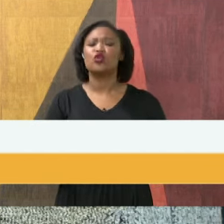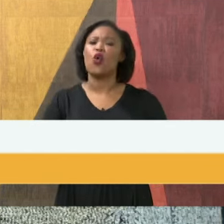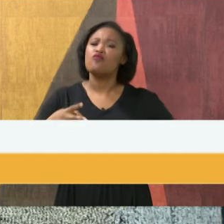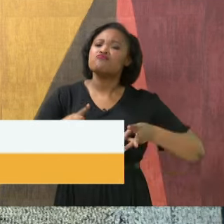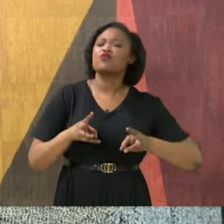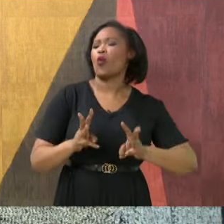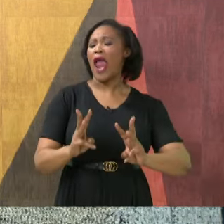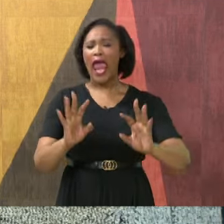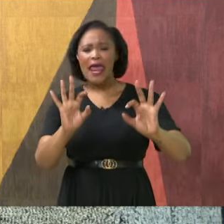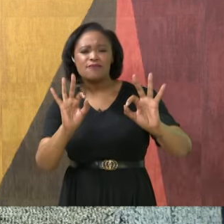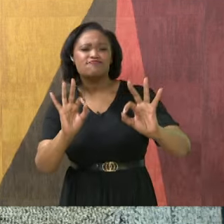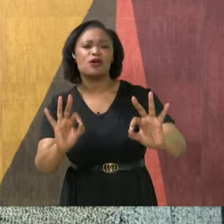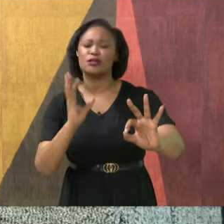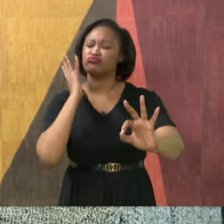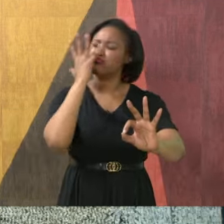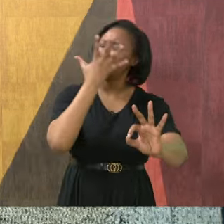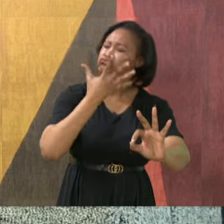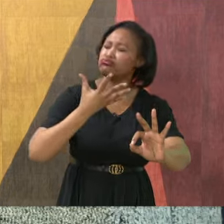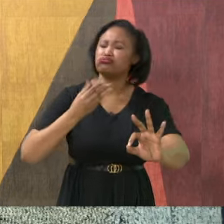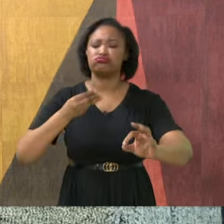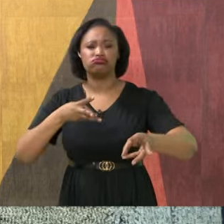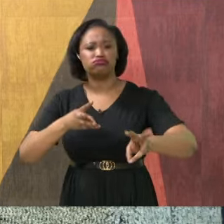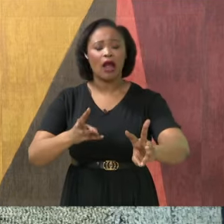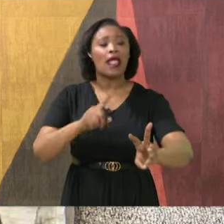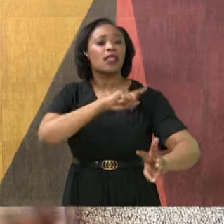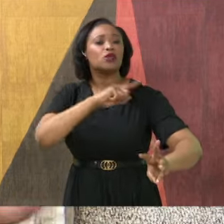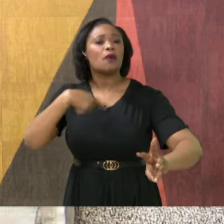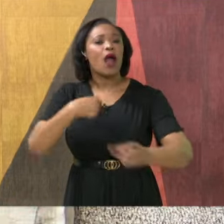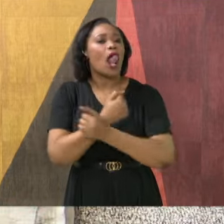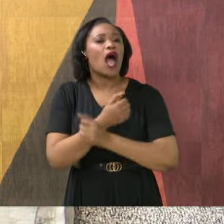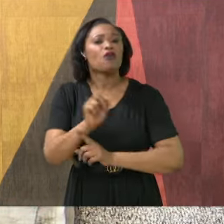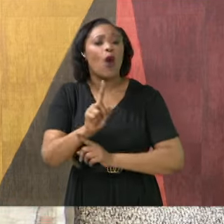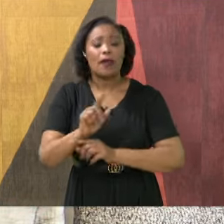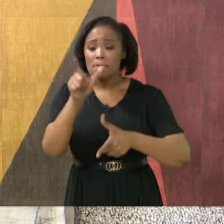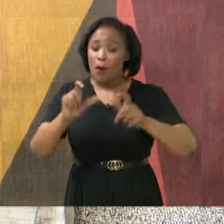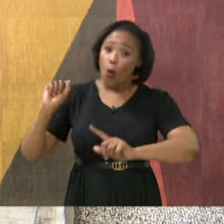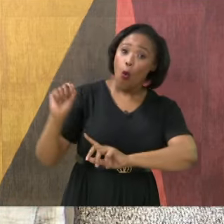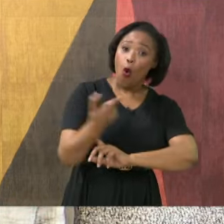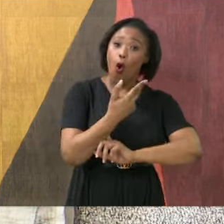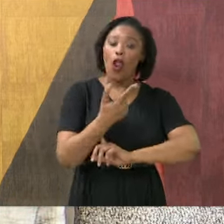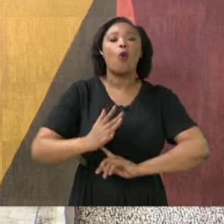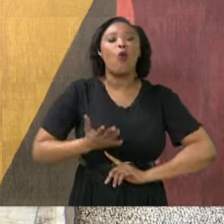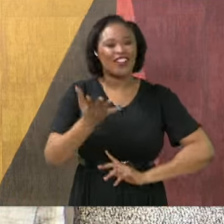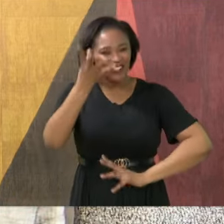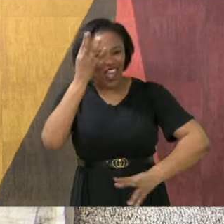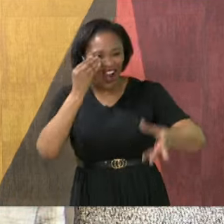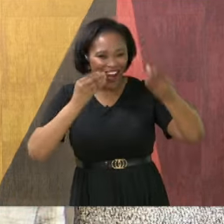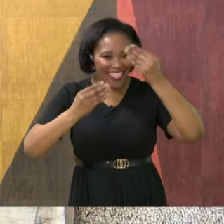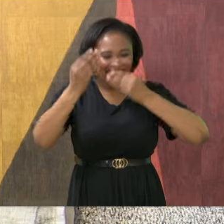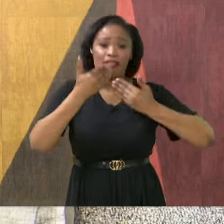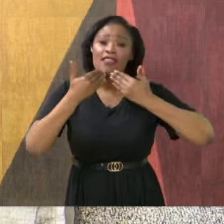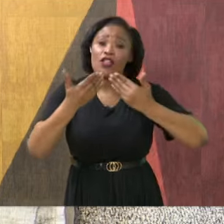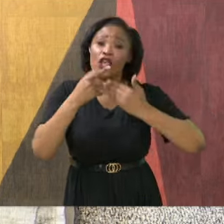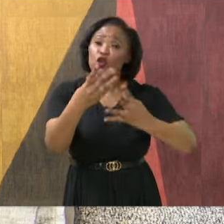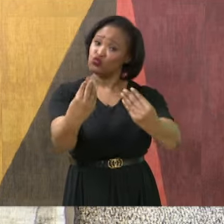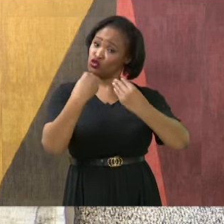think is the most beautiful thing. And this is why I love that everyone is so willing to learn. And thank you for allowing us to learn. And if you do not know